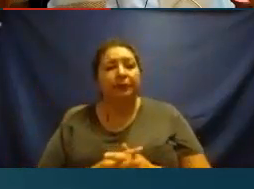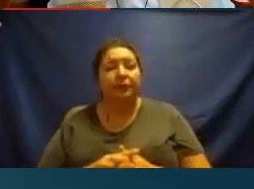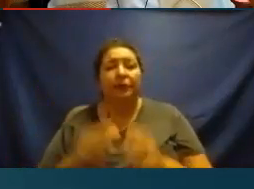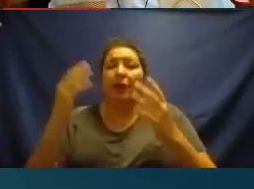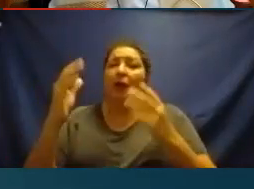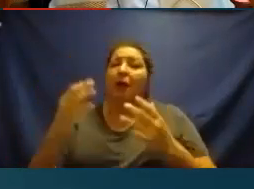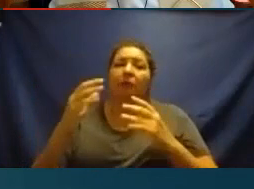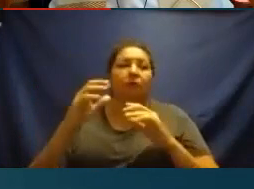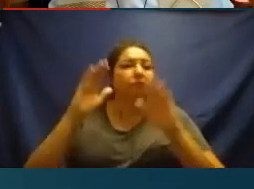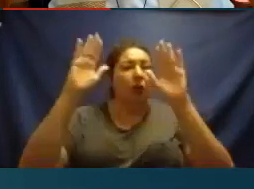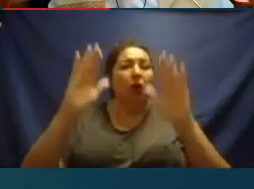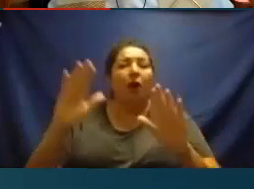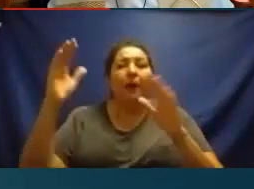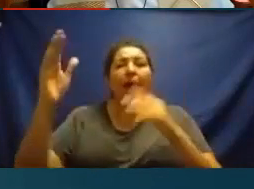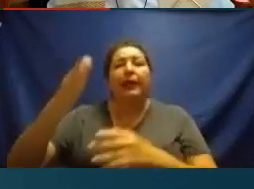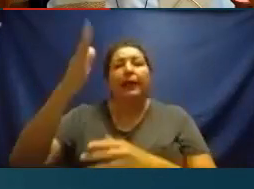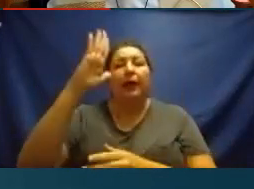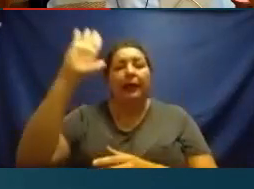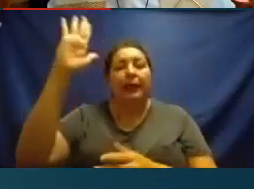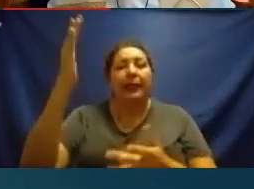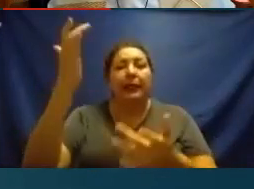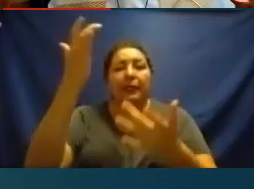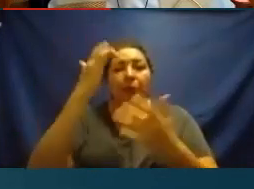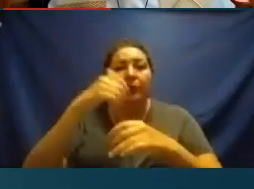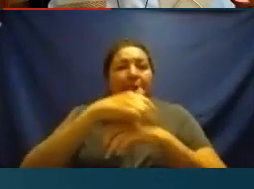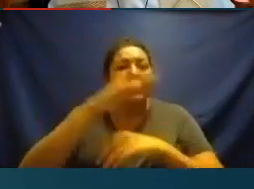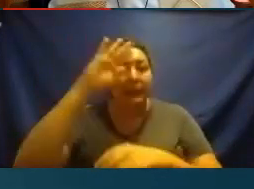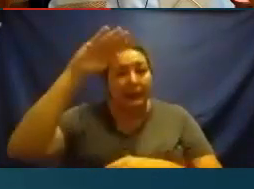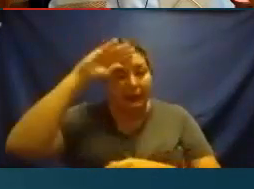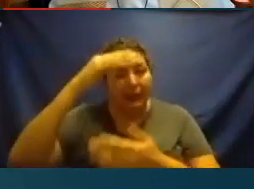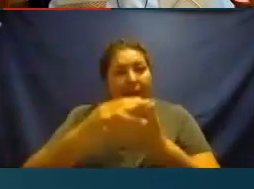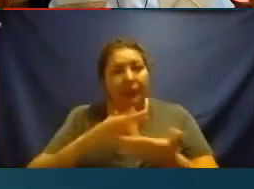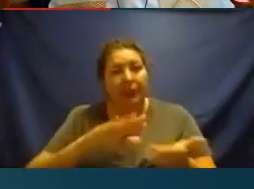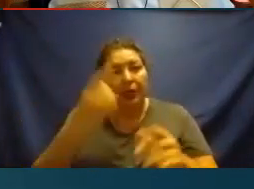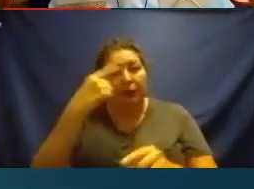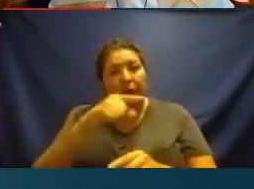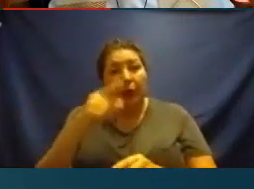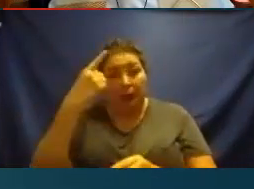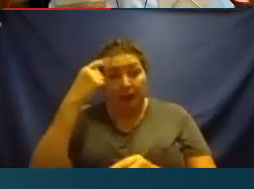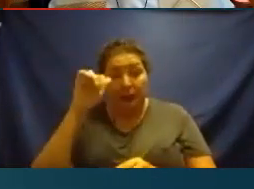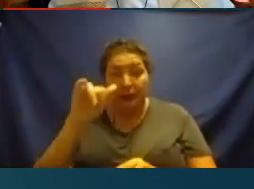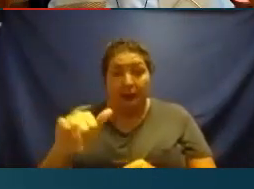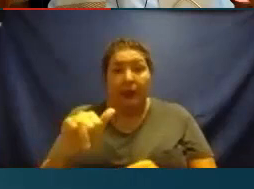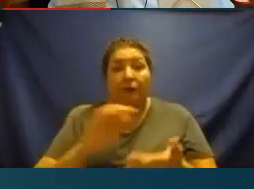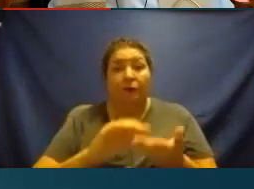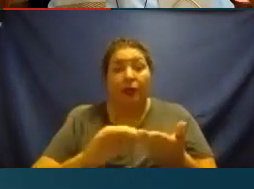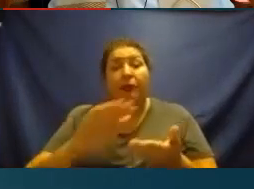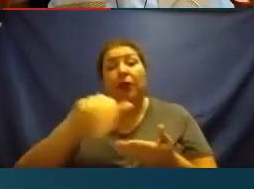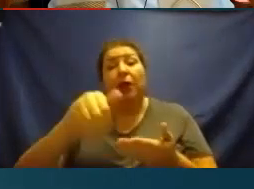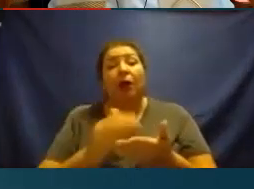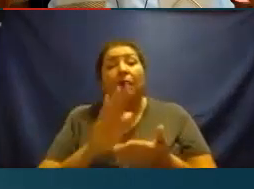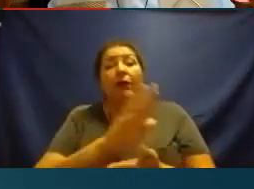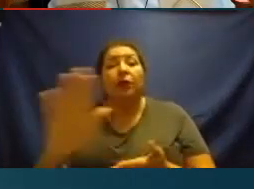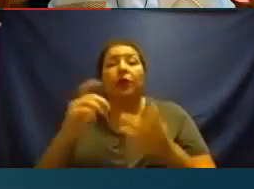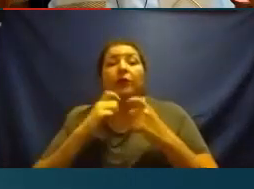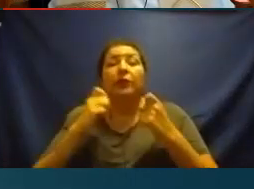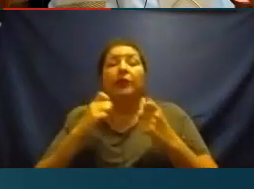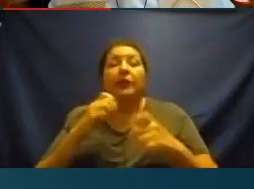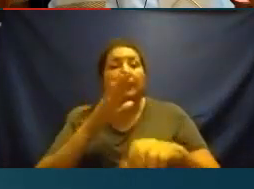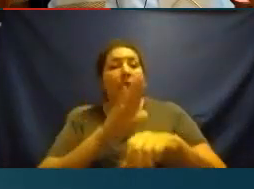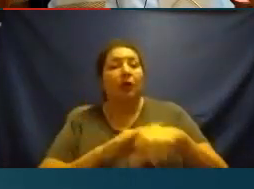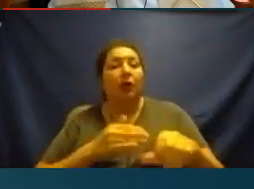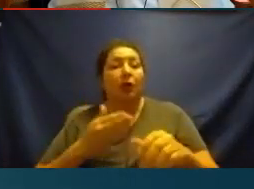Almighty God, in his mercy, has given his Son to die for you, and for his sake forgives you all of your sins. As a called